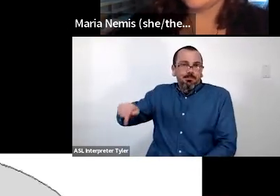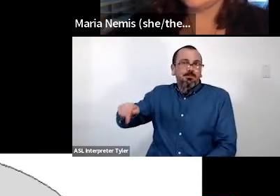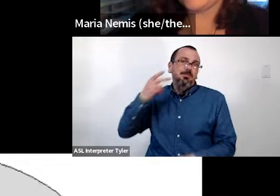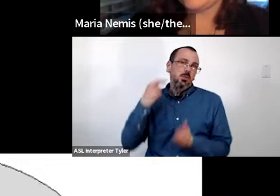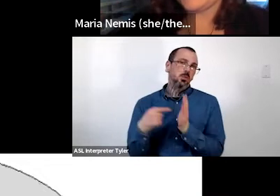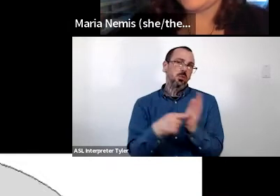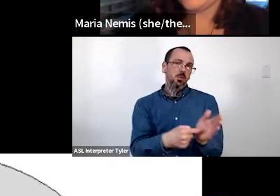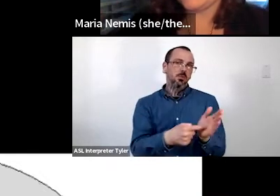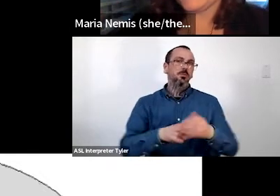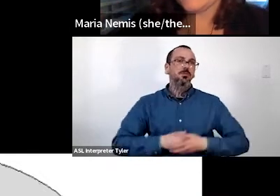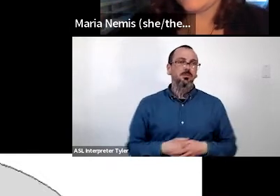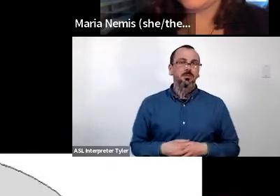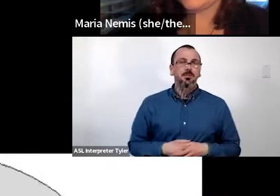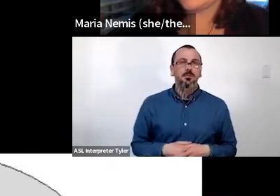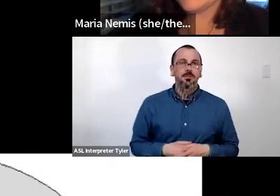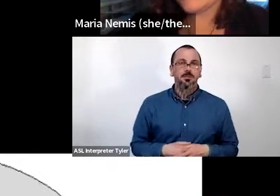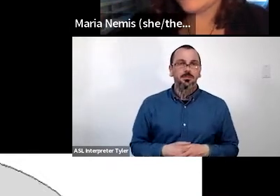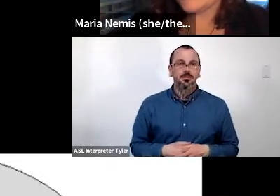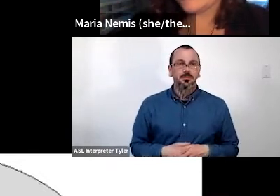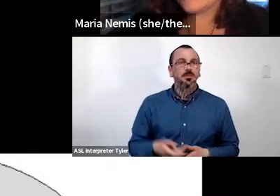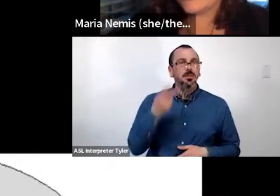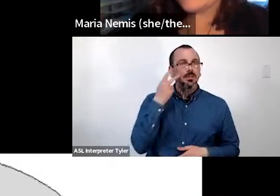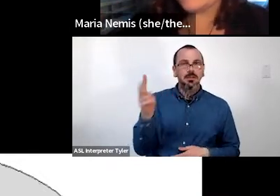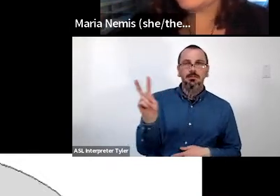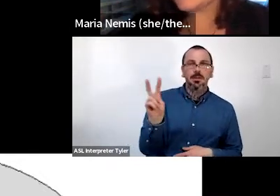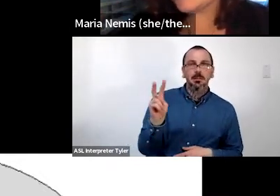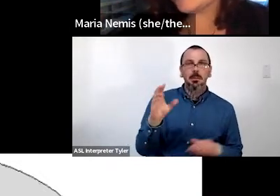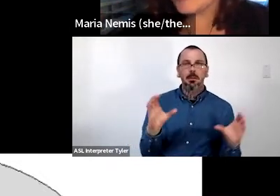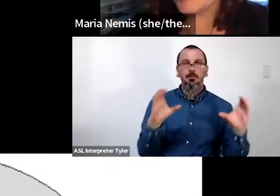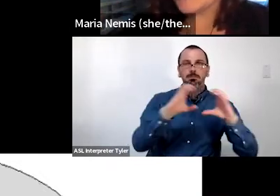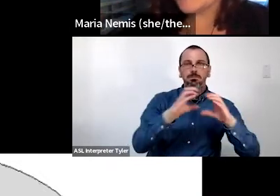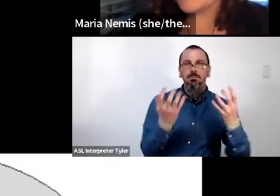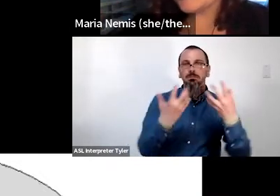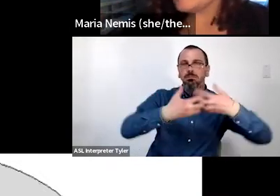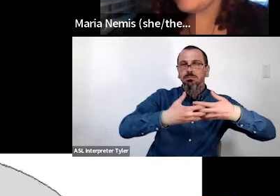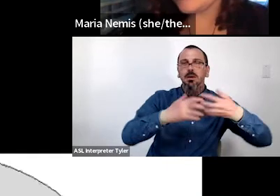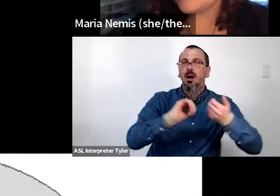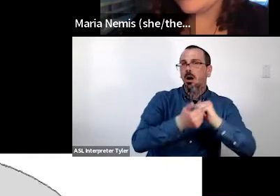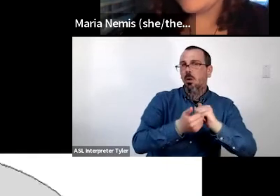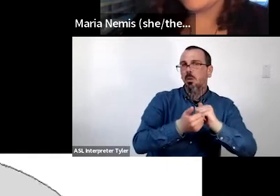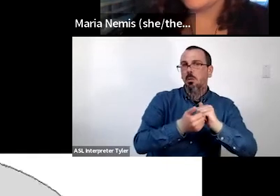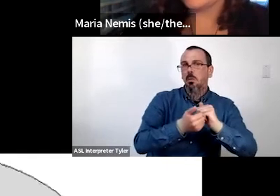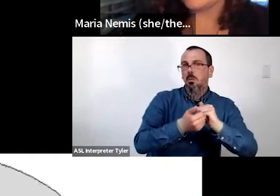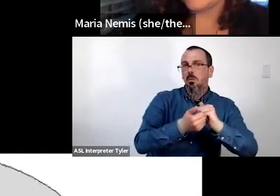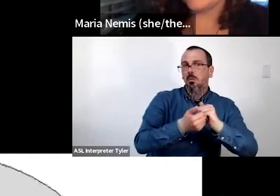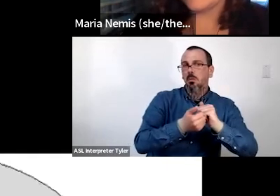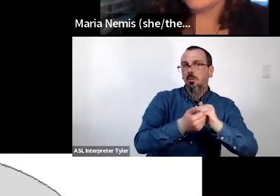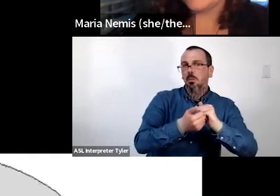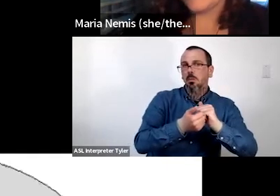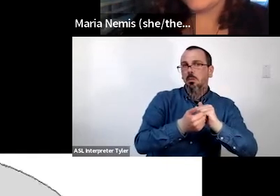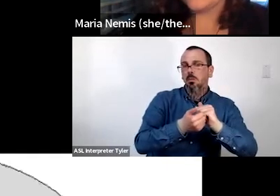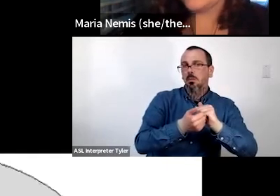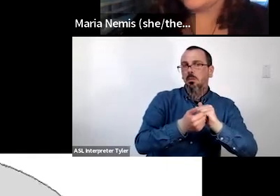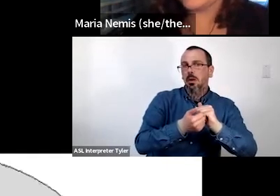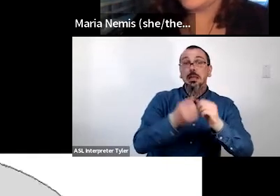disorder concern variable individually as well as together. And interestingly, my results were closest to statistical significance